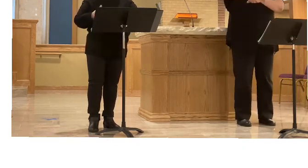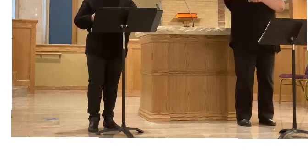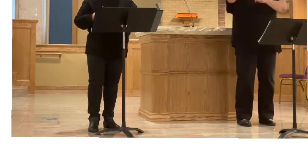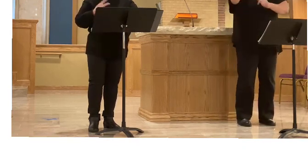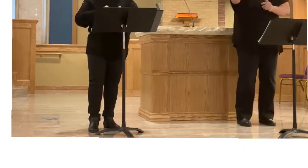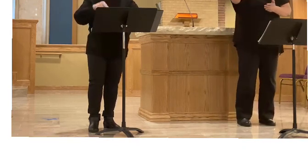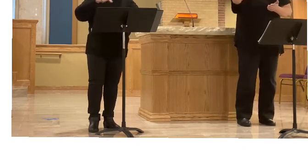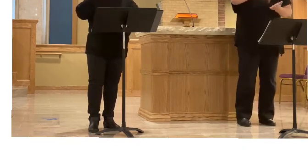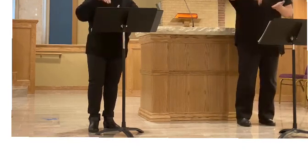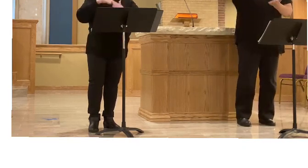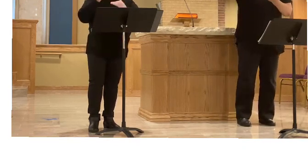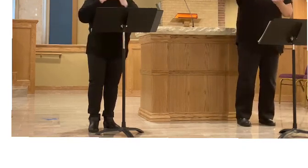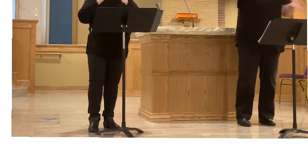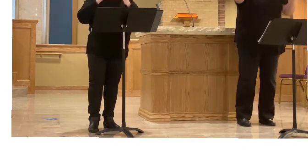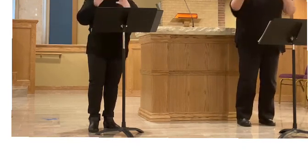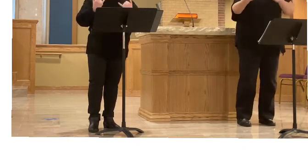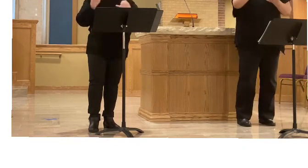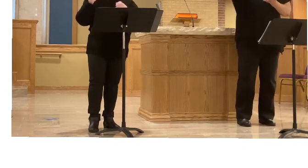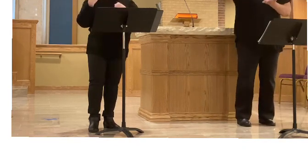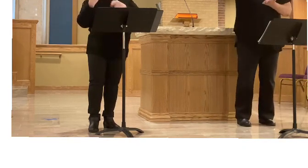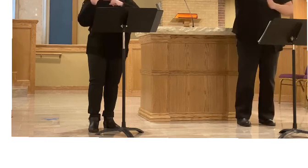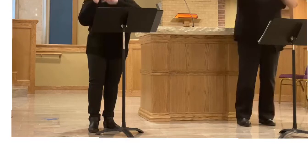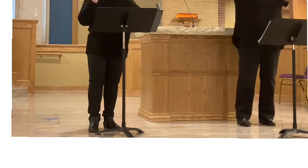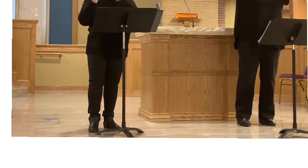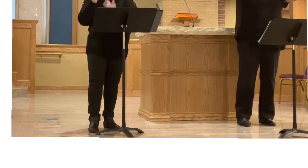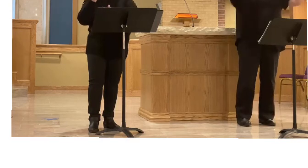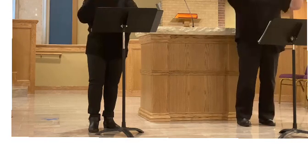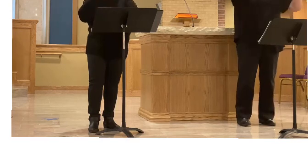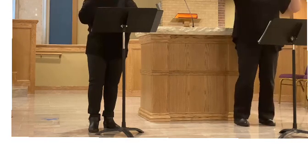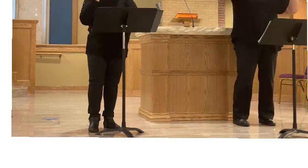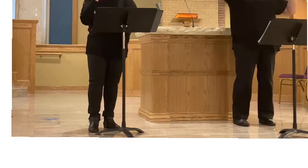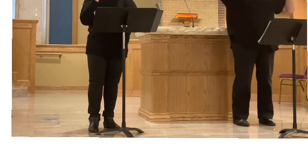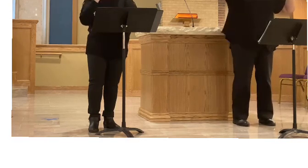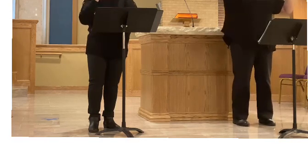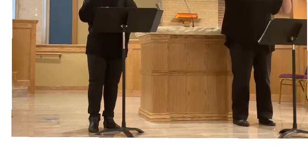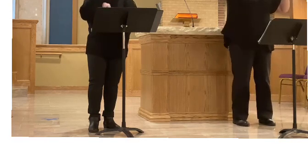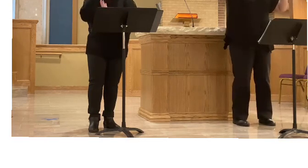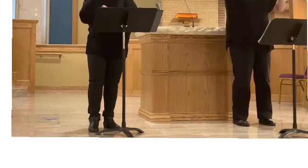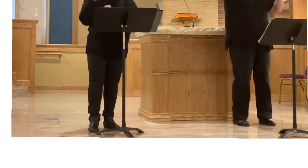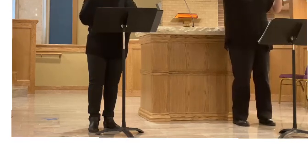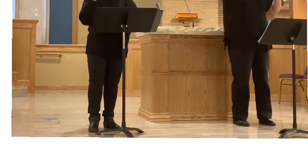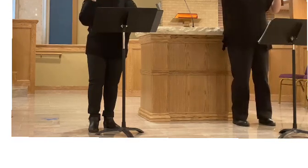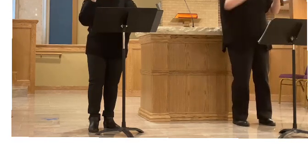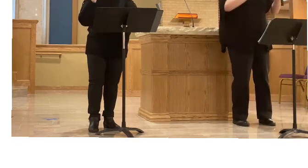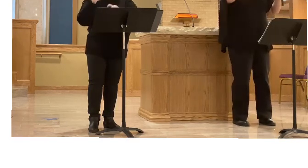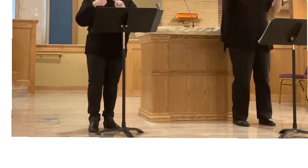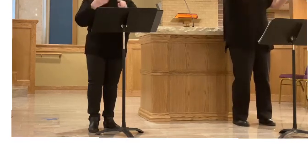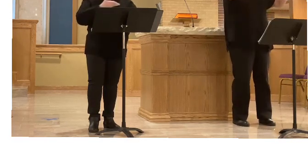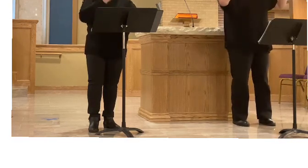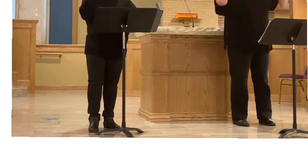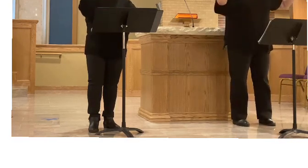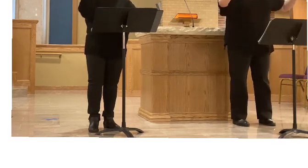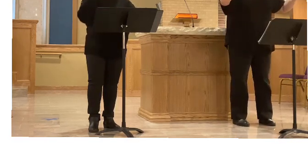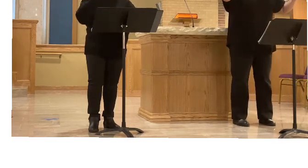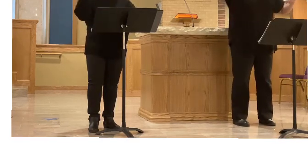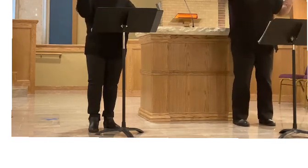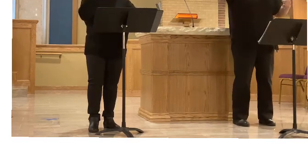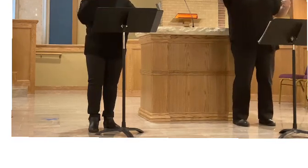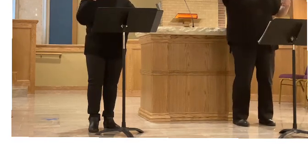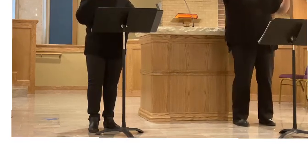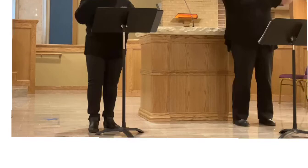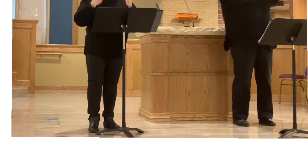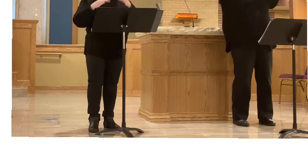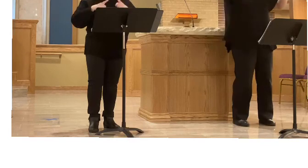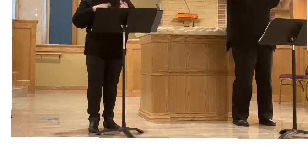He ascended into heaven and sits at the right hand of God, the Father Almighty. From there he shall come to judge